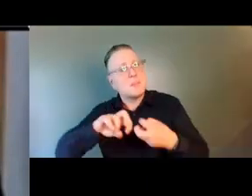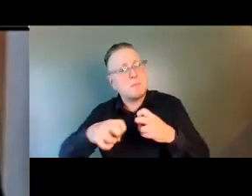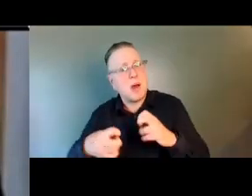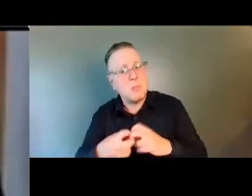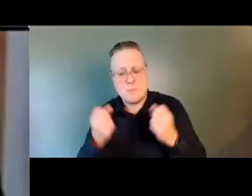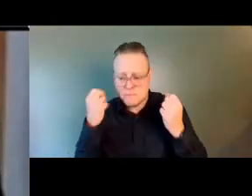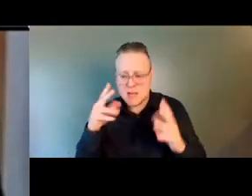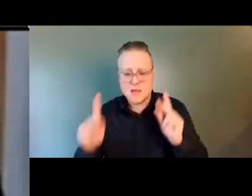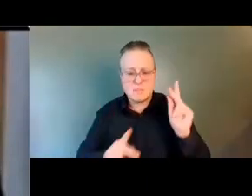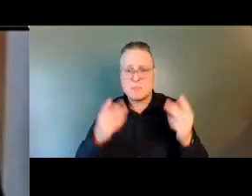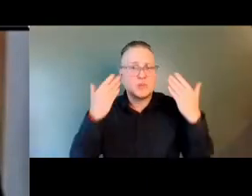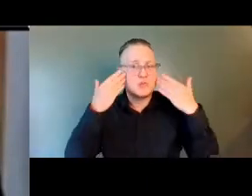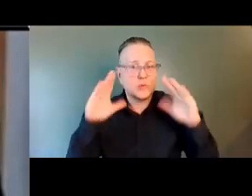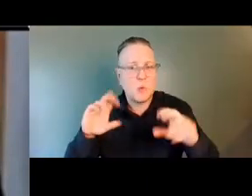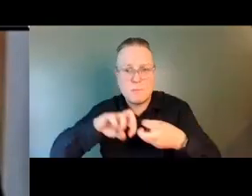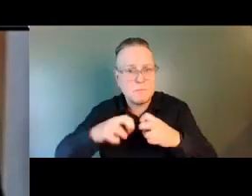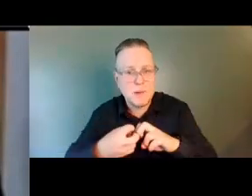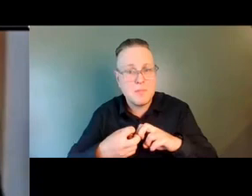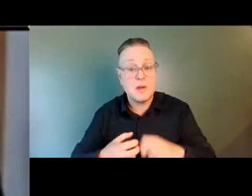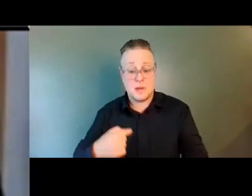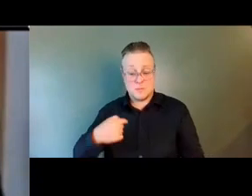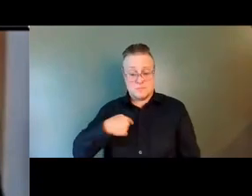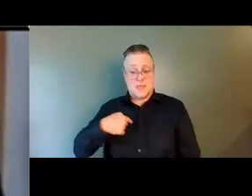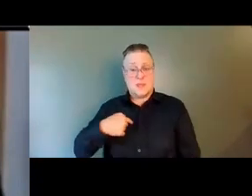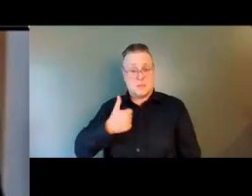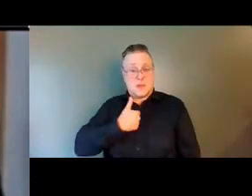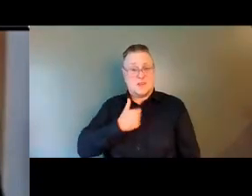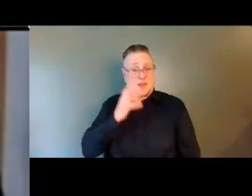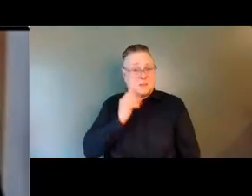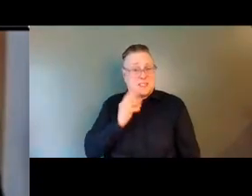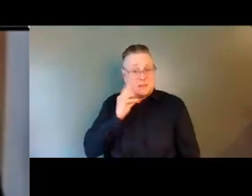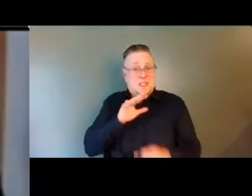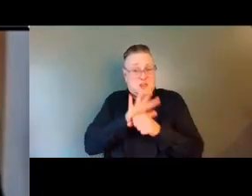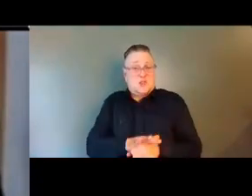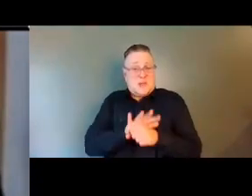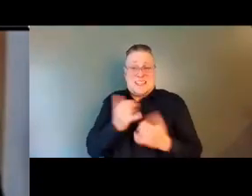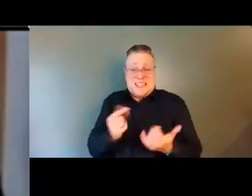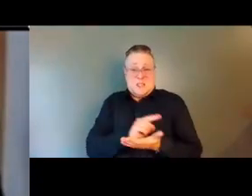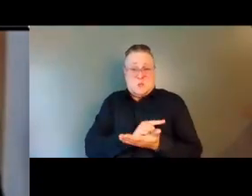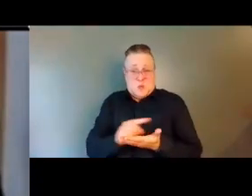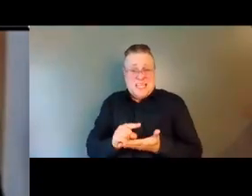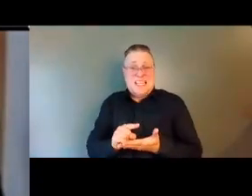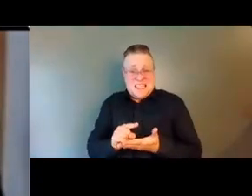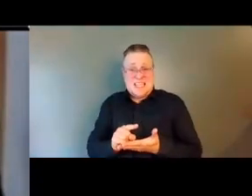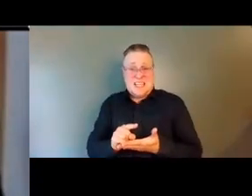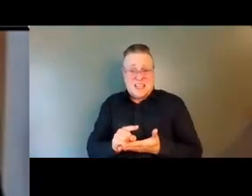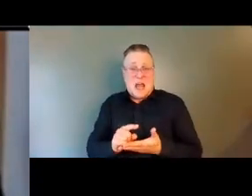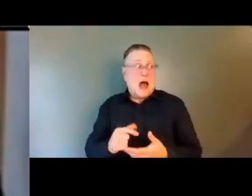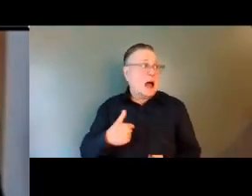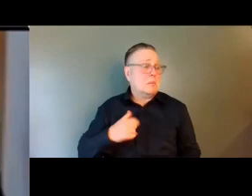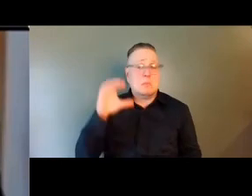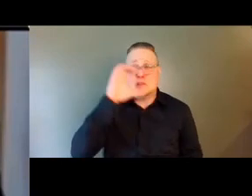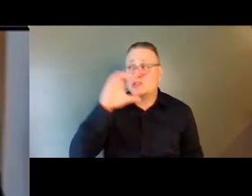right now. And so even myself, I'm experiencing lots of stress this week because I'm looking